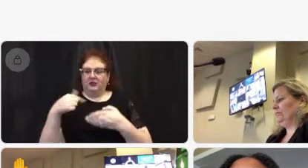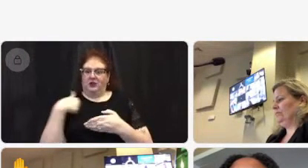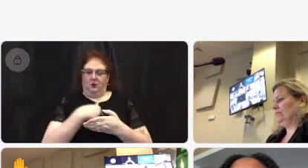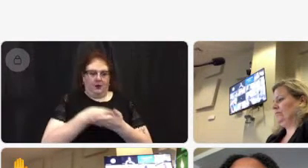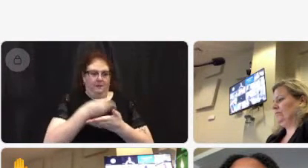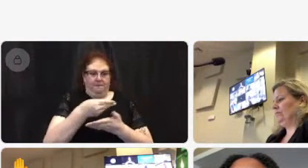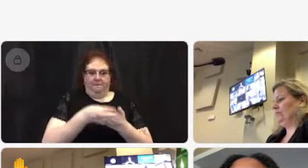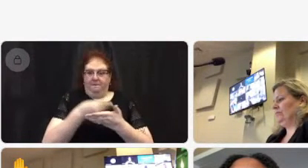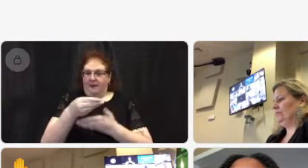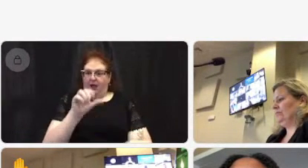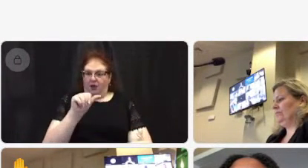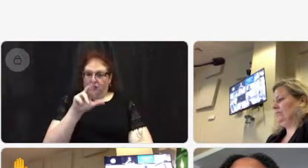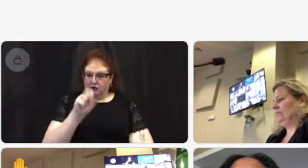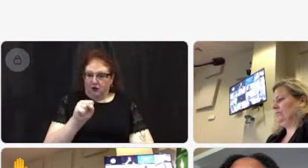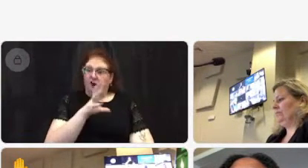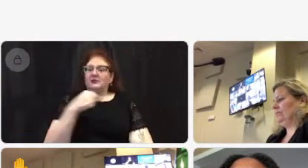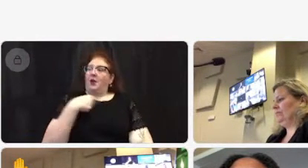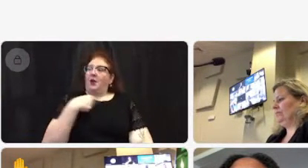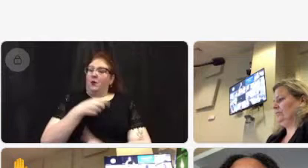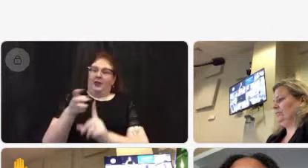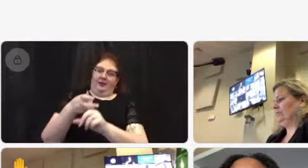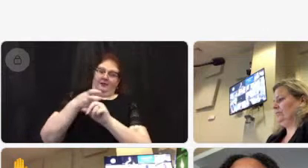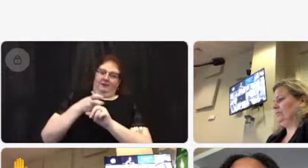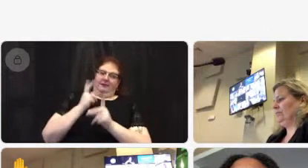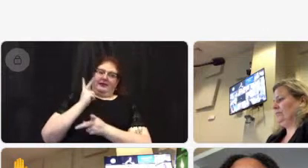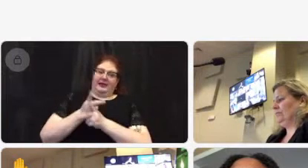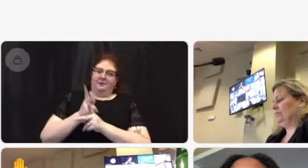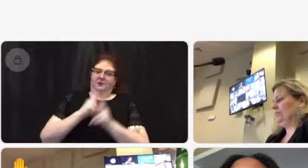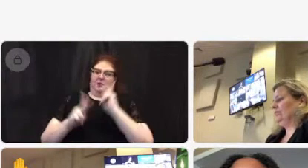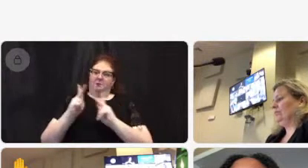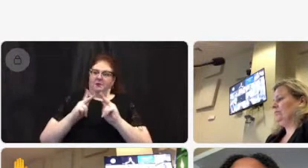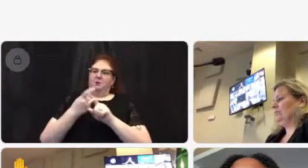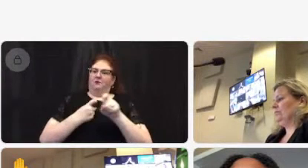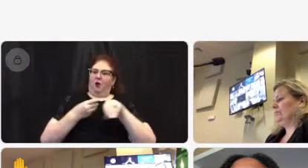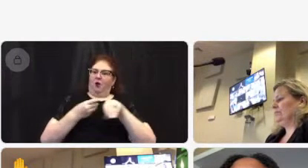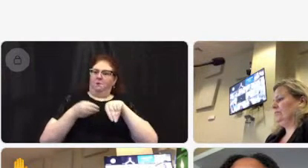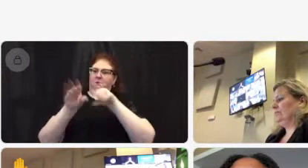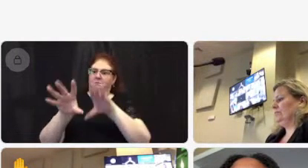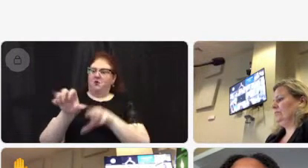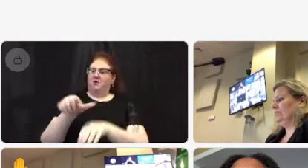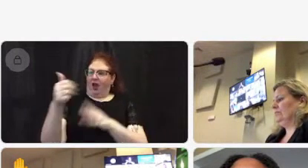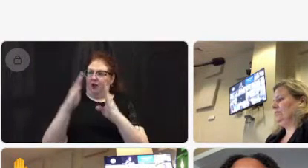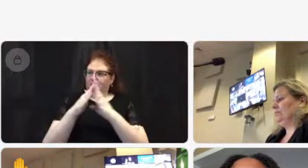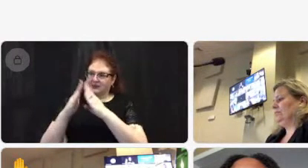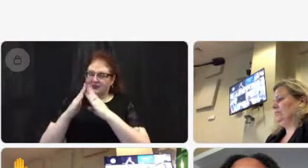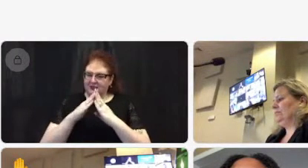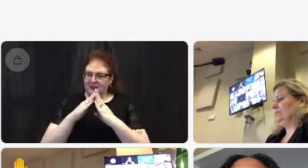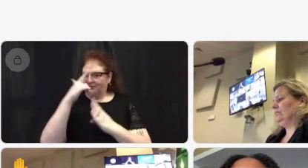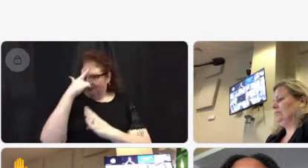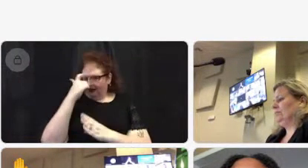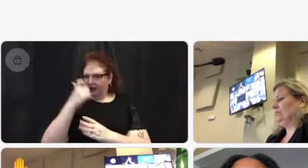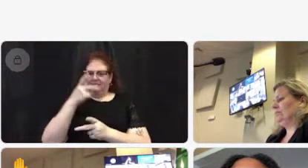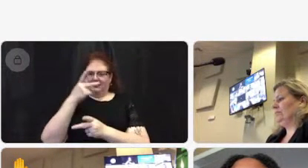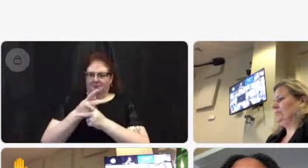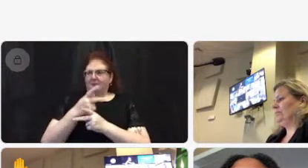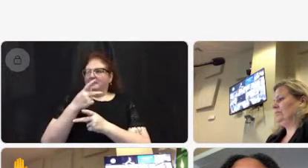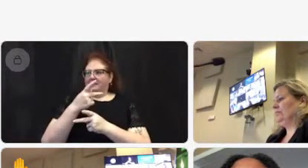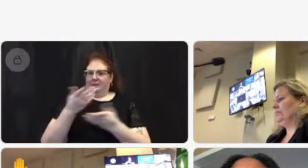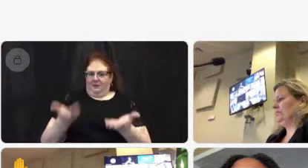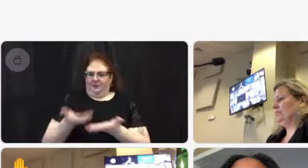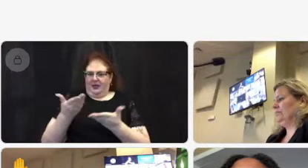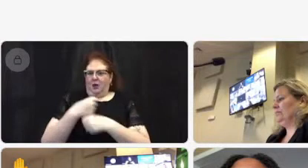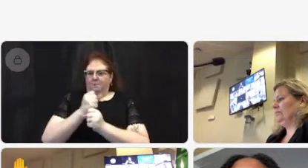leaving our city because it makes better sense economically in hiring people to have those cars at